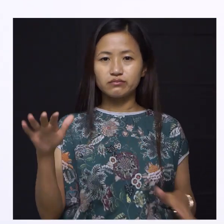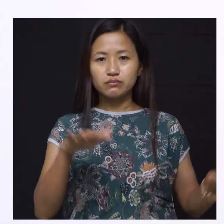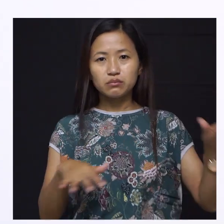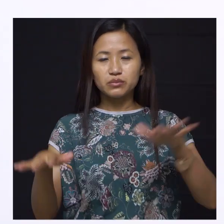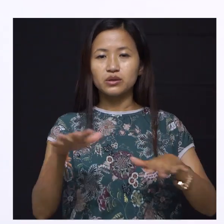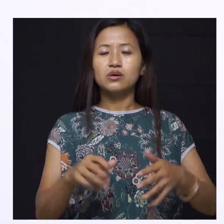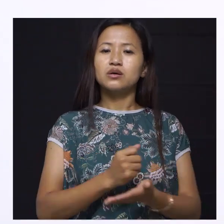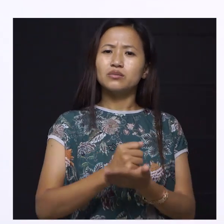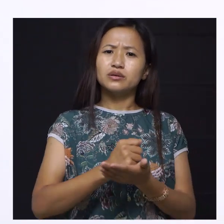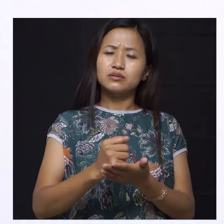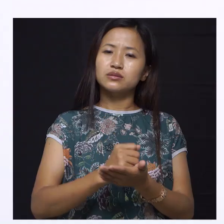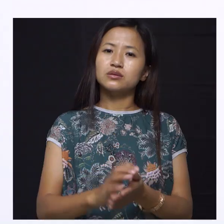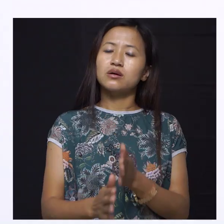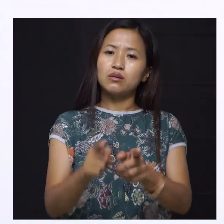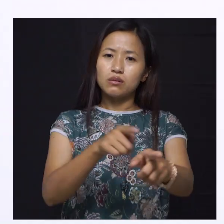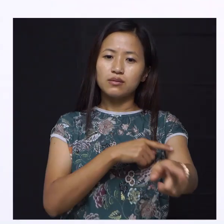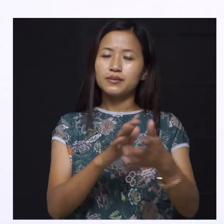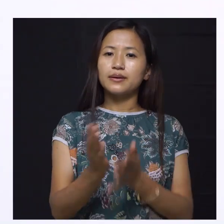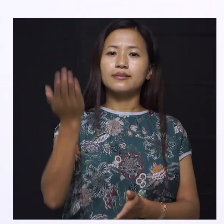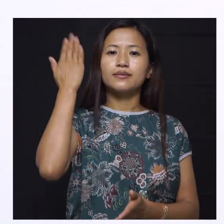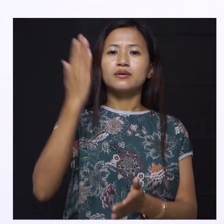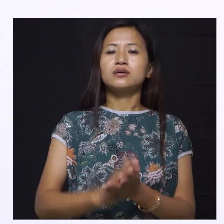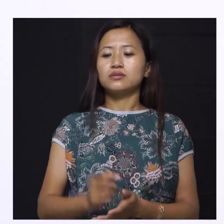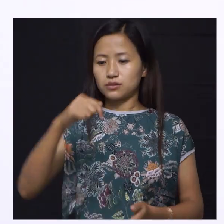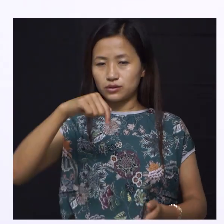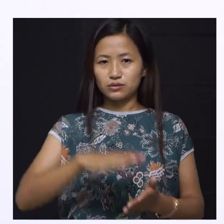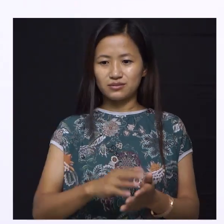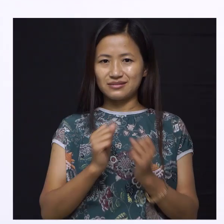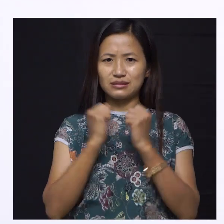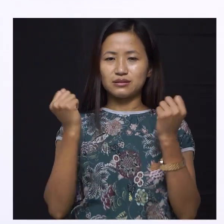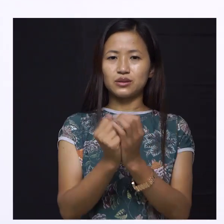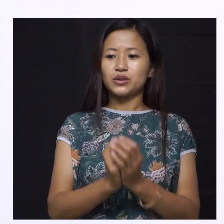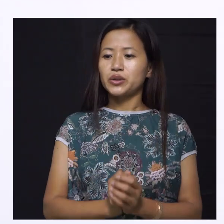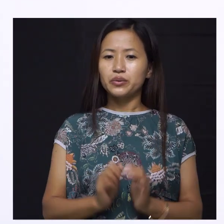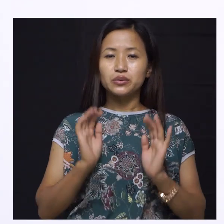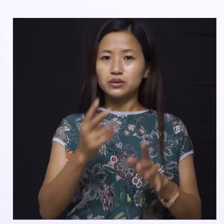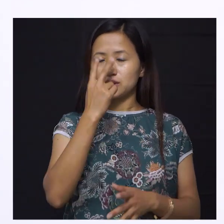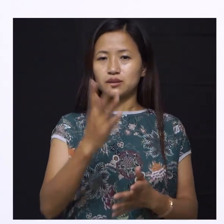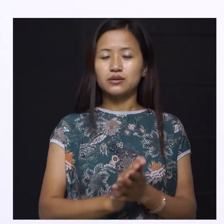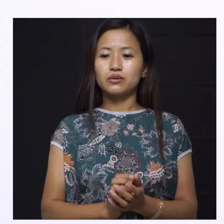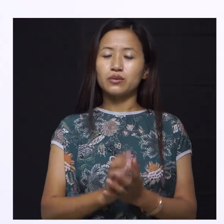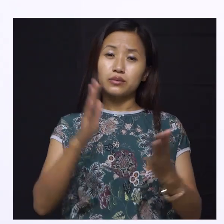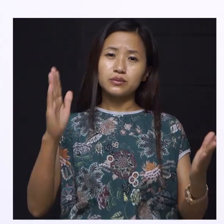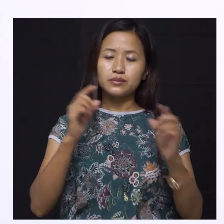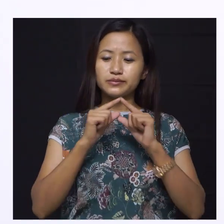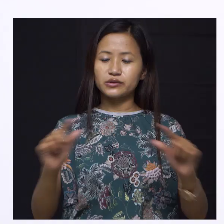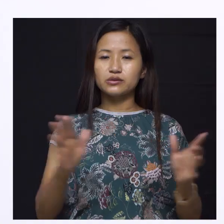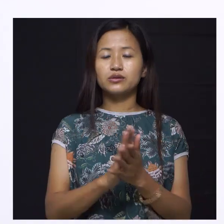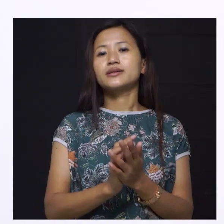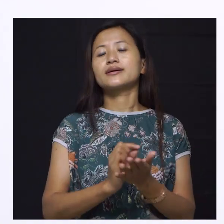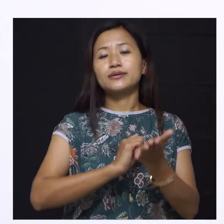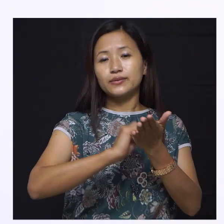was practiced long back. Because in the modern societies, we see that great writers write a lot of dramas where